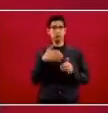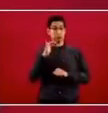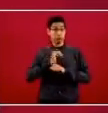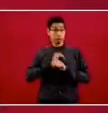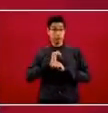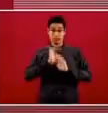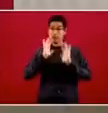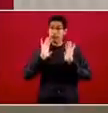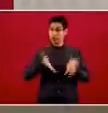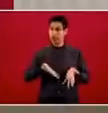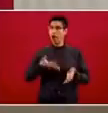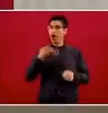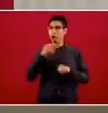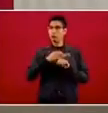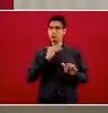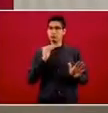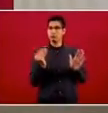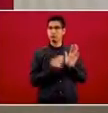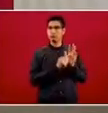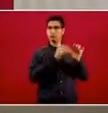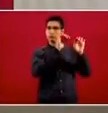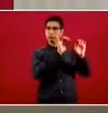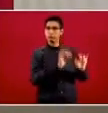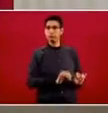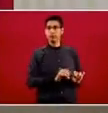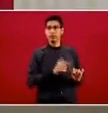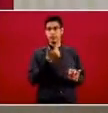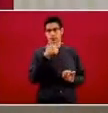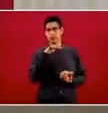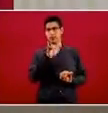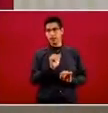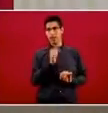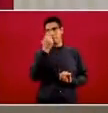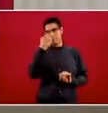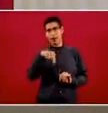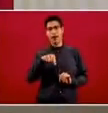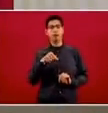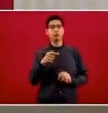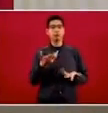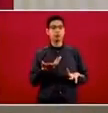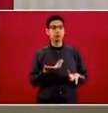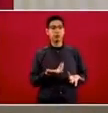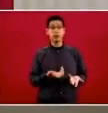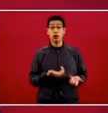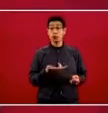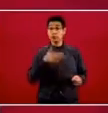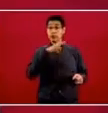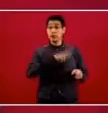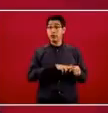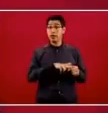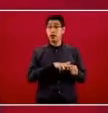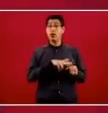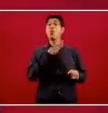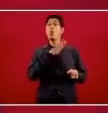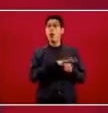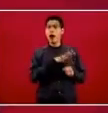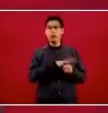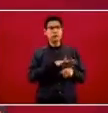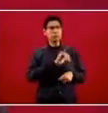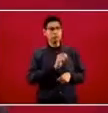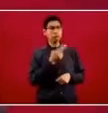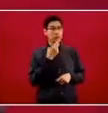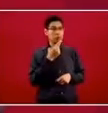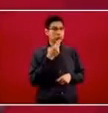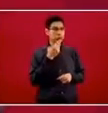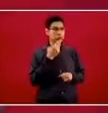and analysis, but it's about done, and we will soon have this guide that will allow us